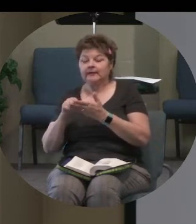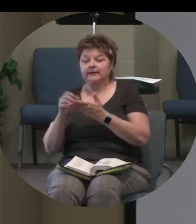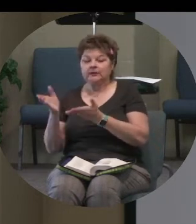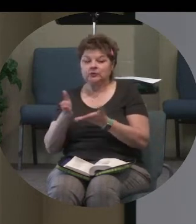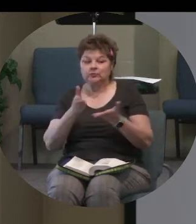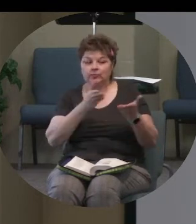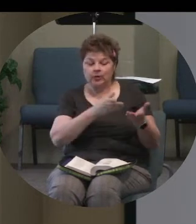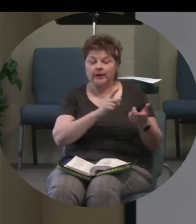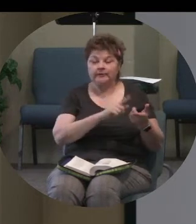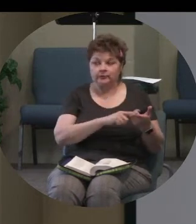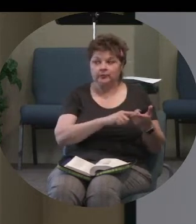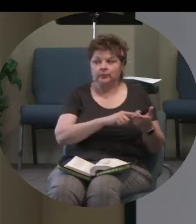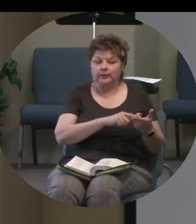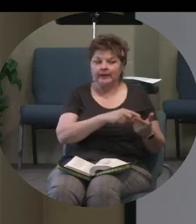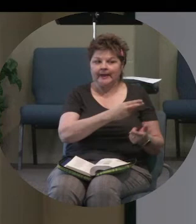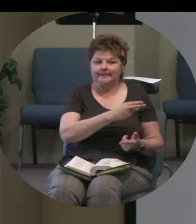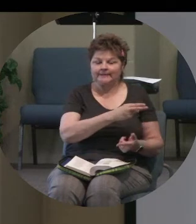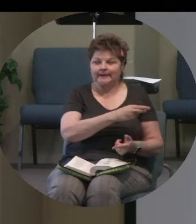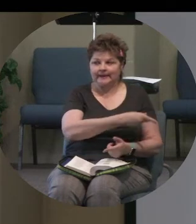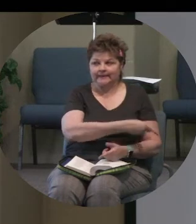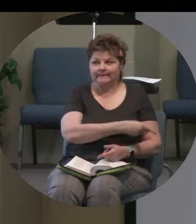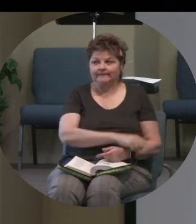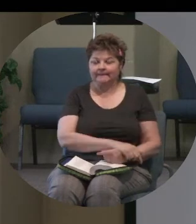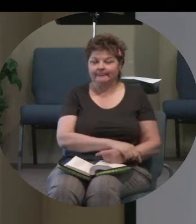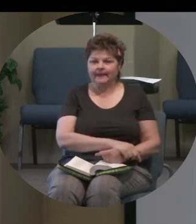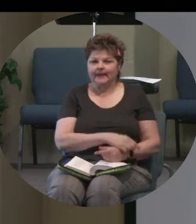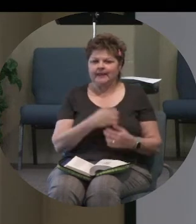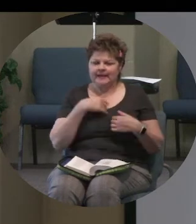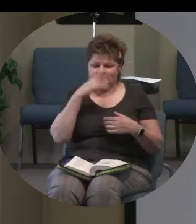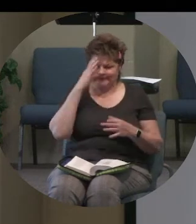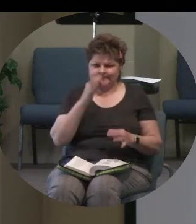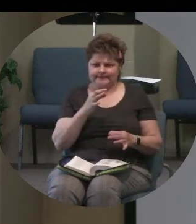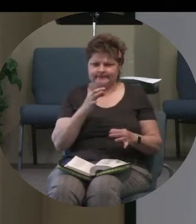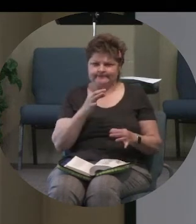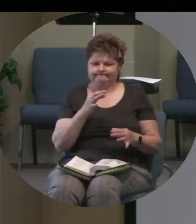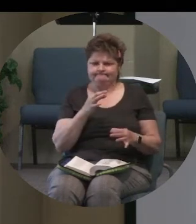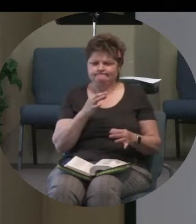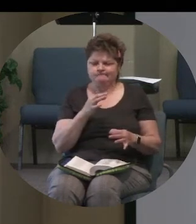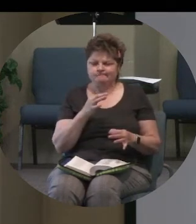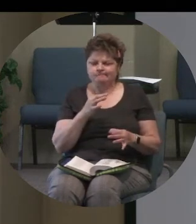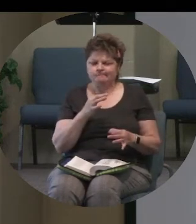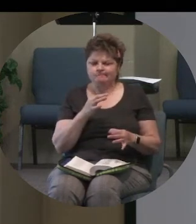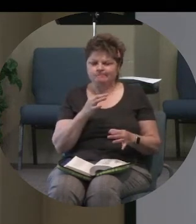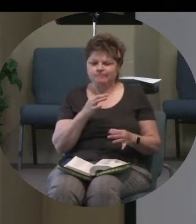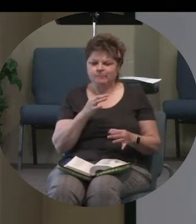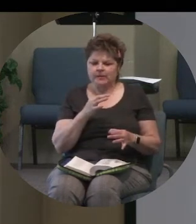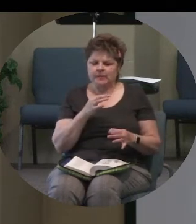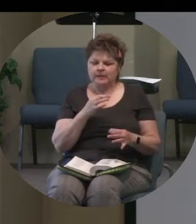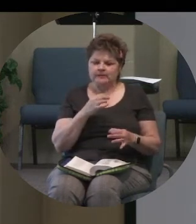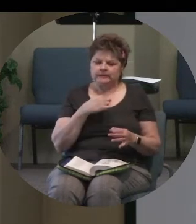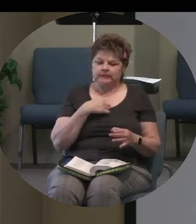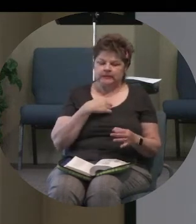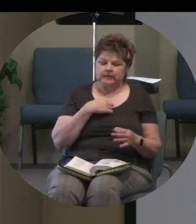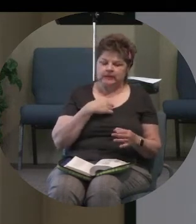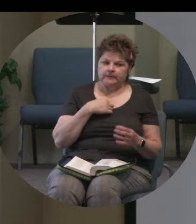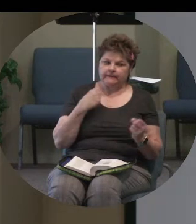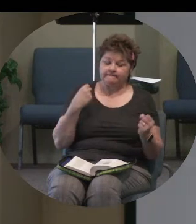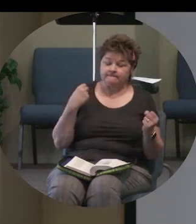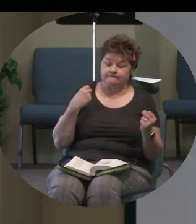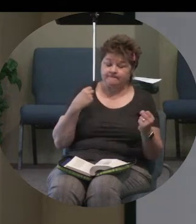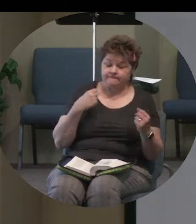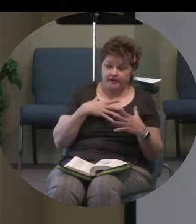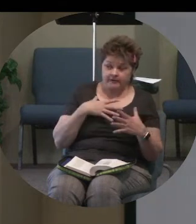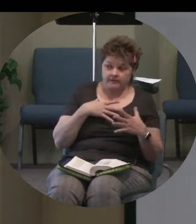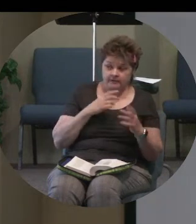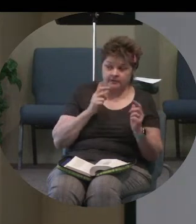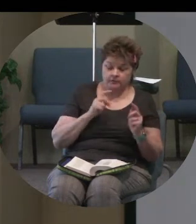Hezekiah. And he has a decision to make at that moment. Is he going to fear this